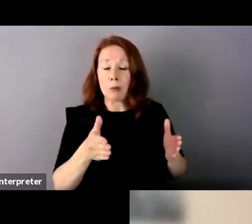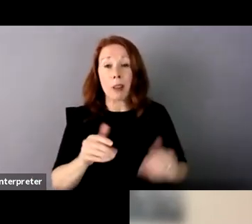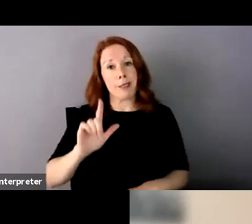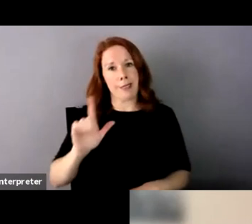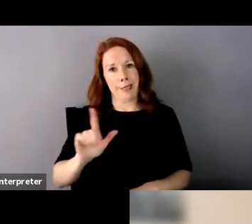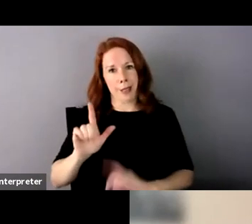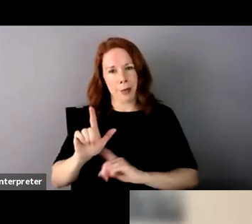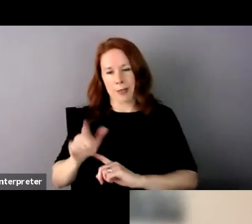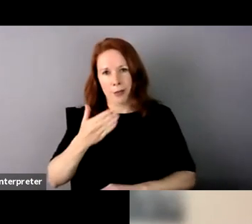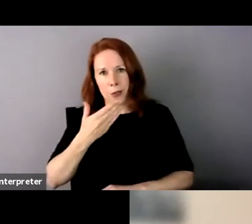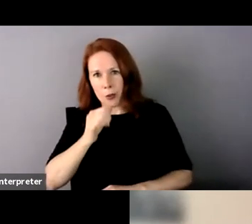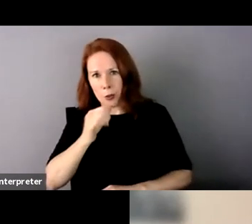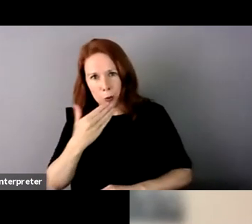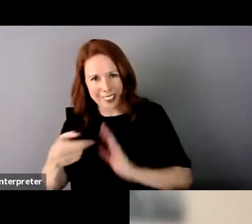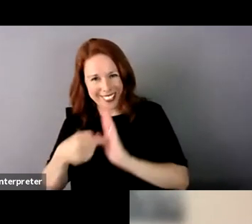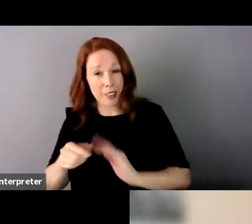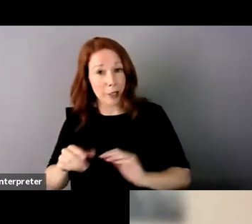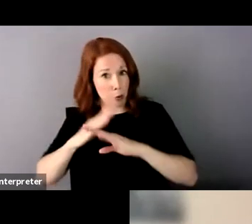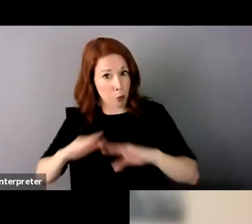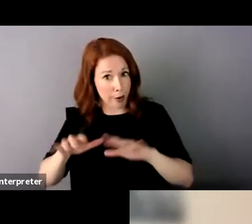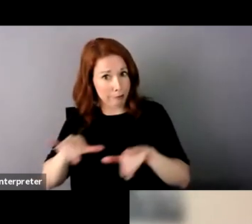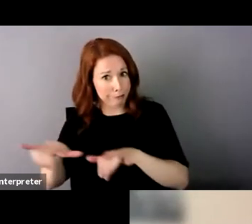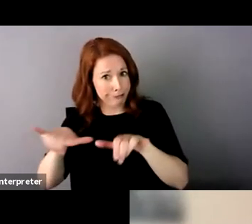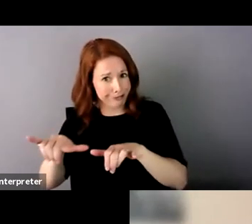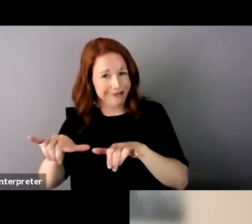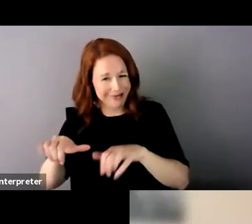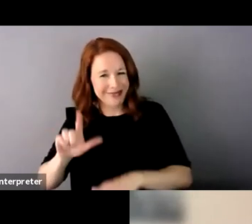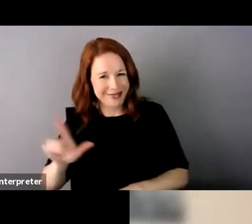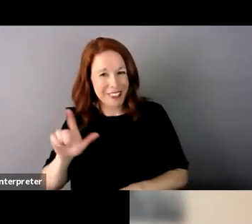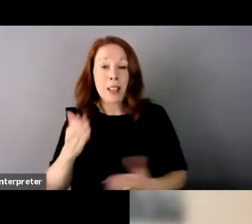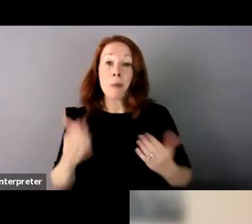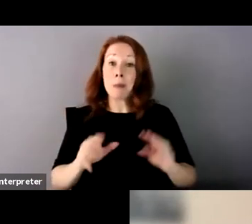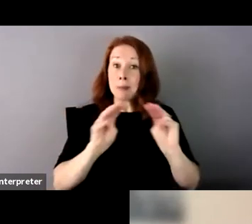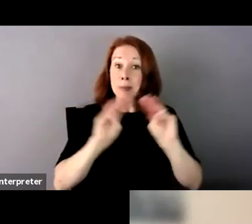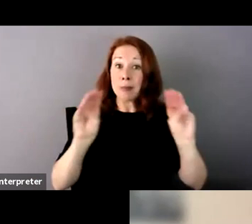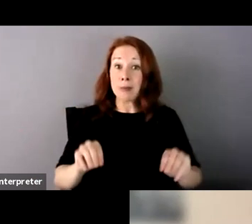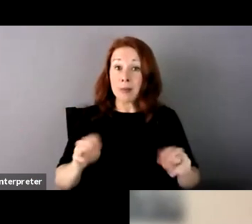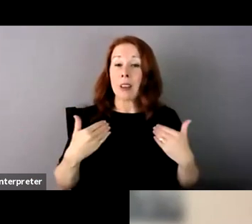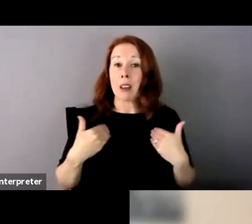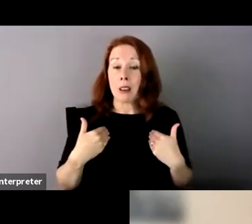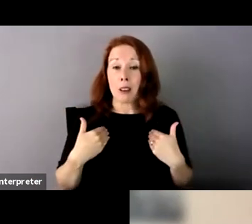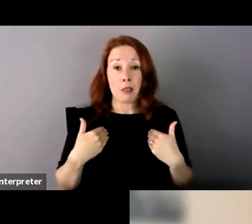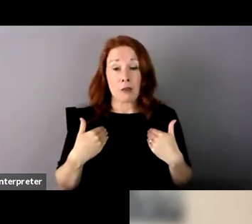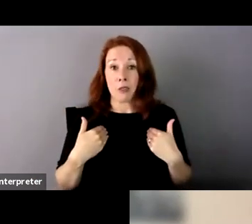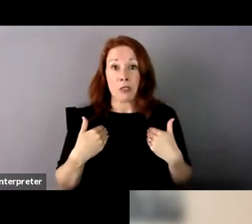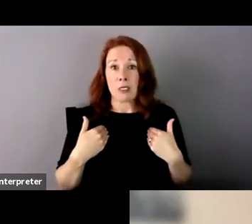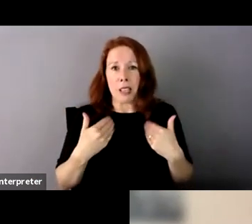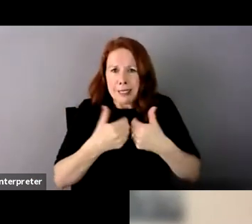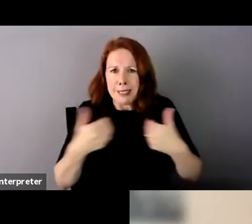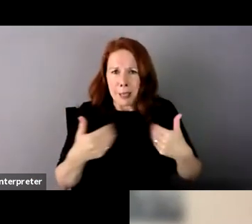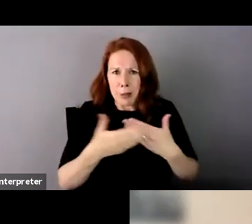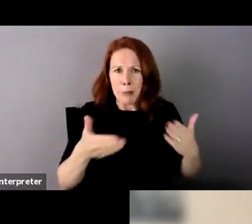library is a bad example. There's lots of quiet spaces in a library, but maybe in a museum is a great,